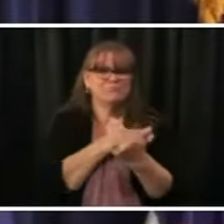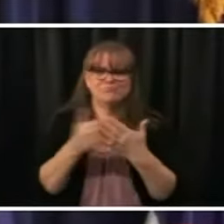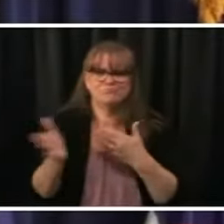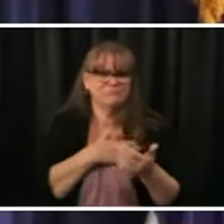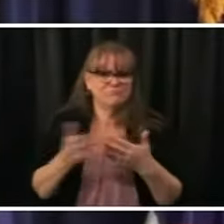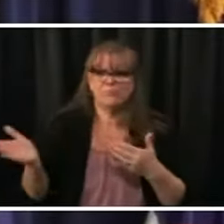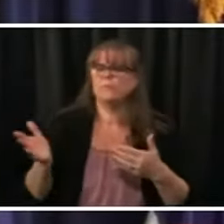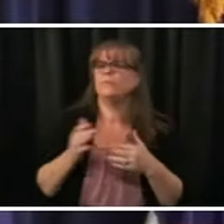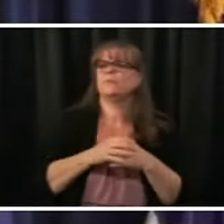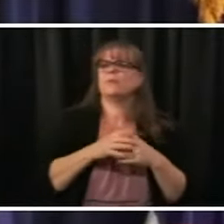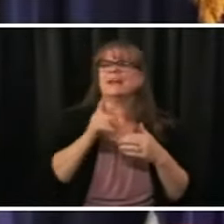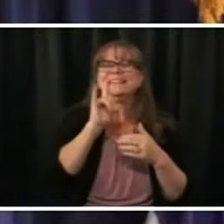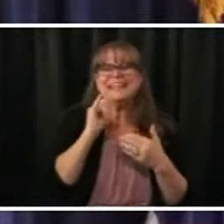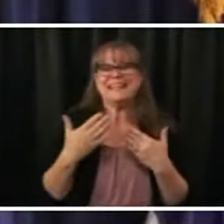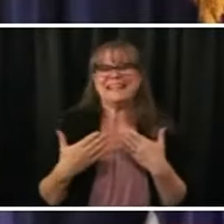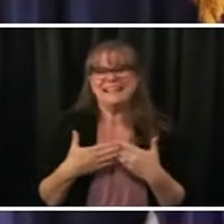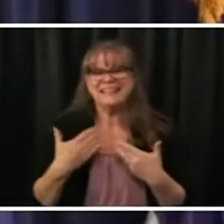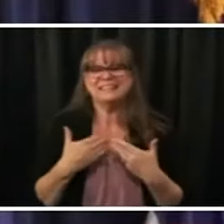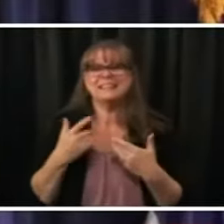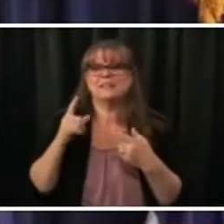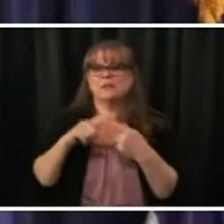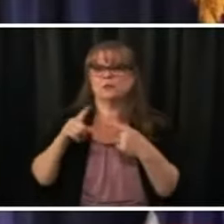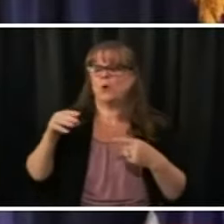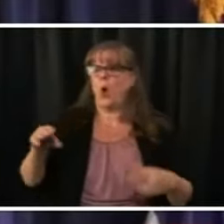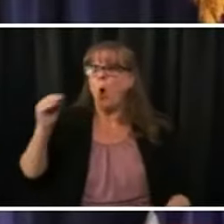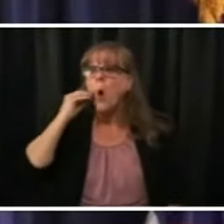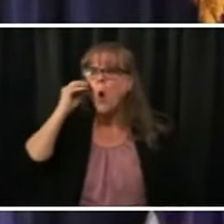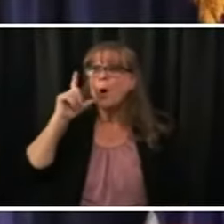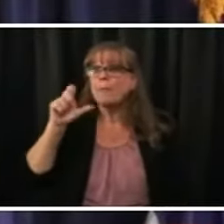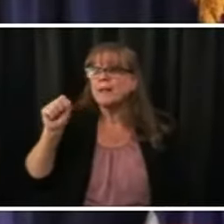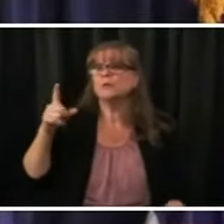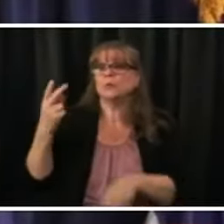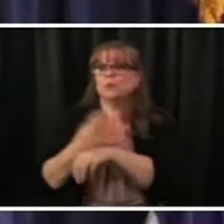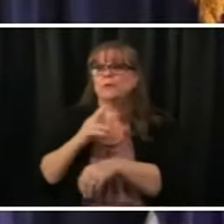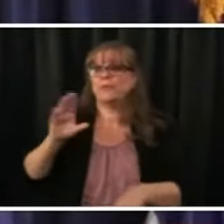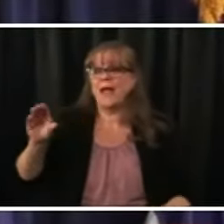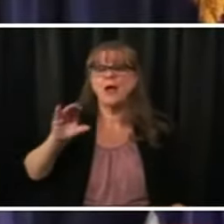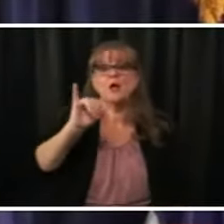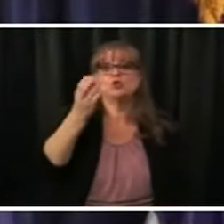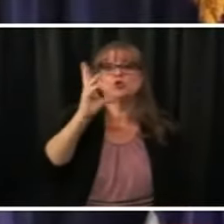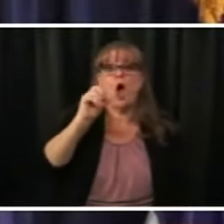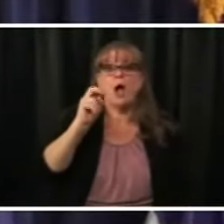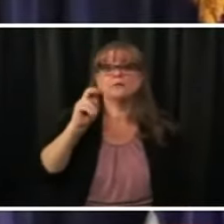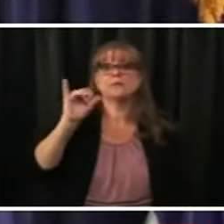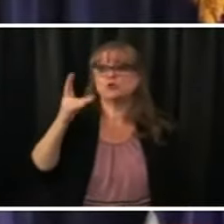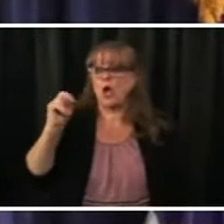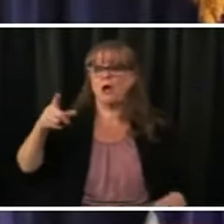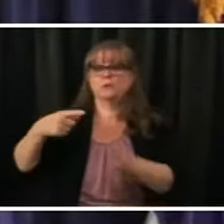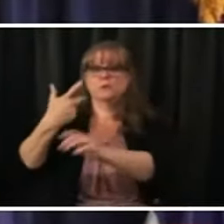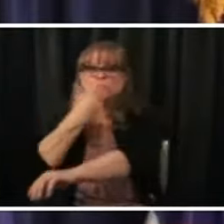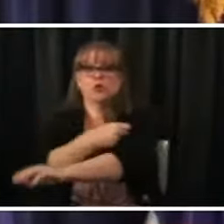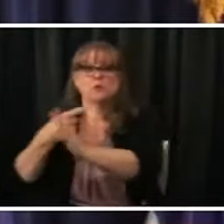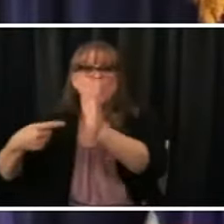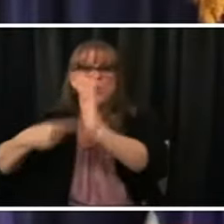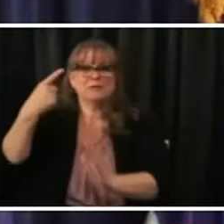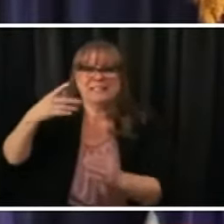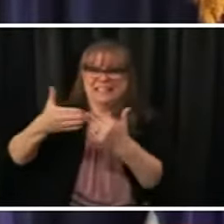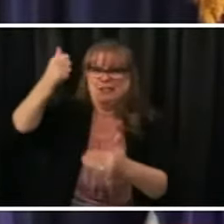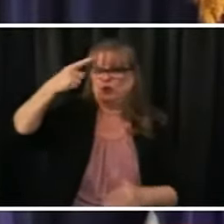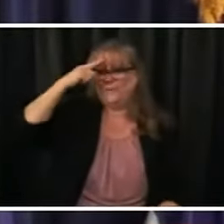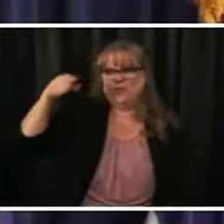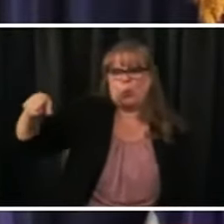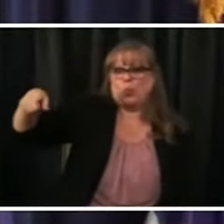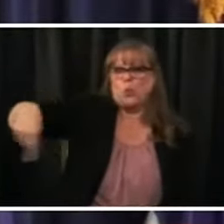needs of the homeless population to use the single-dose Johnson & Johnson vaccine, which is much more effective with 1